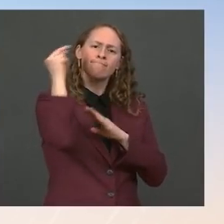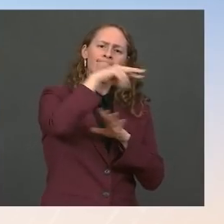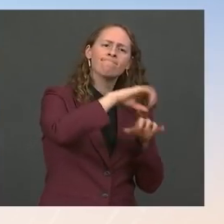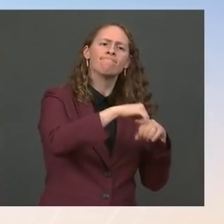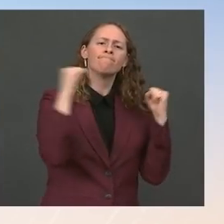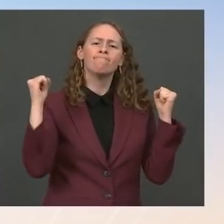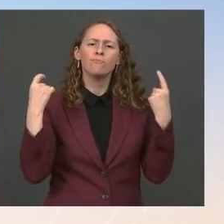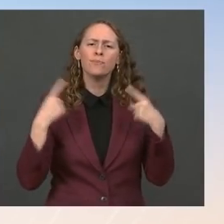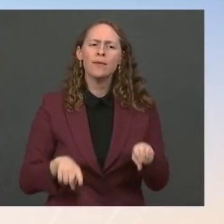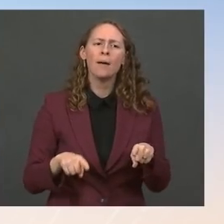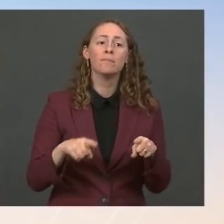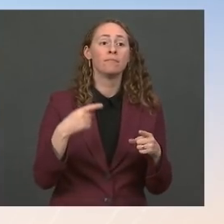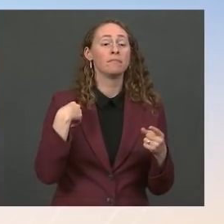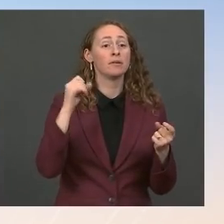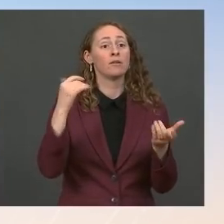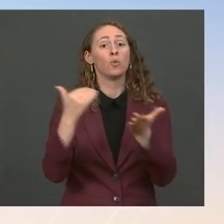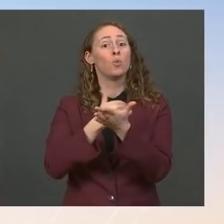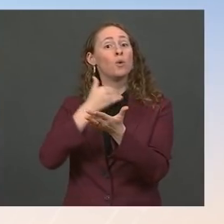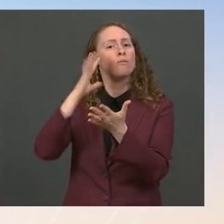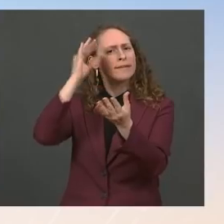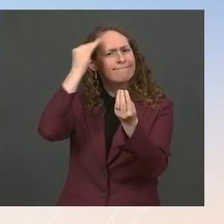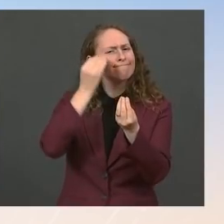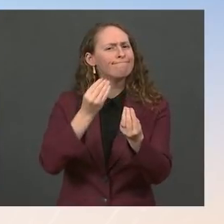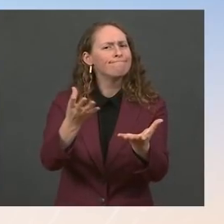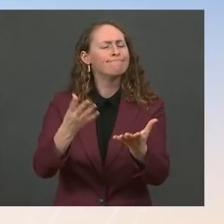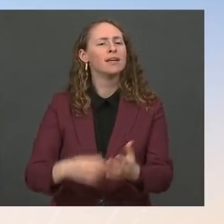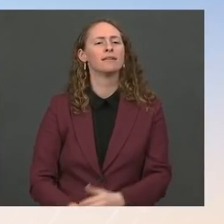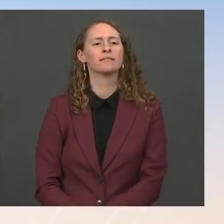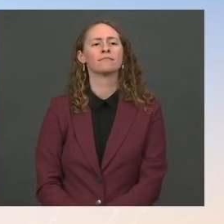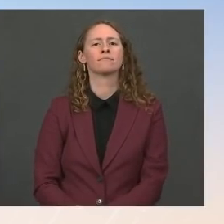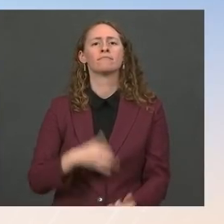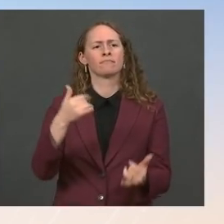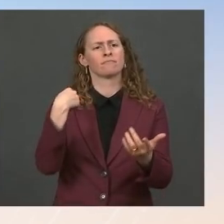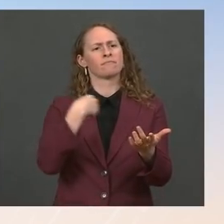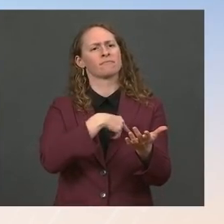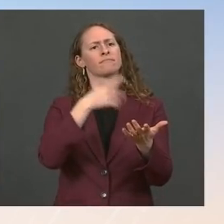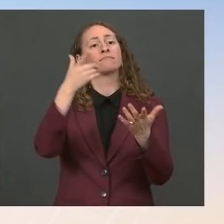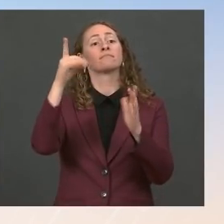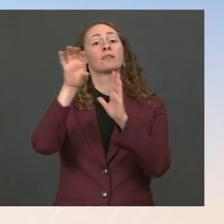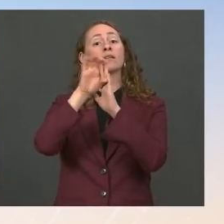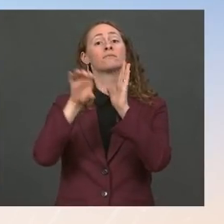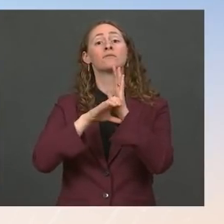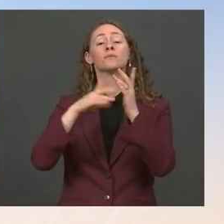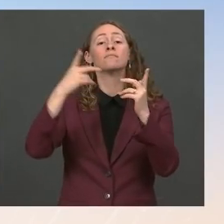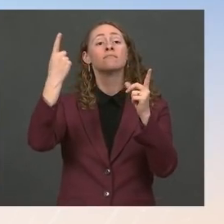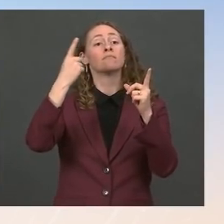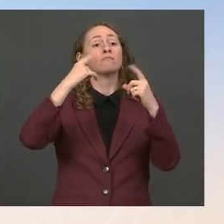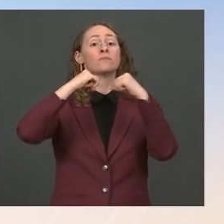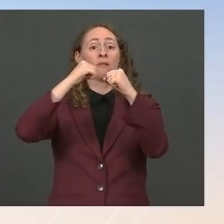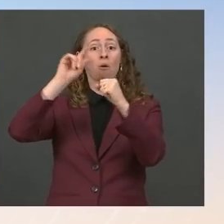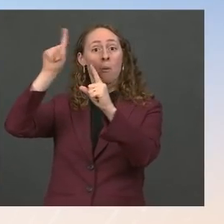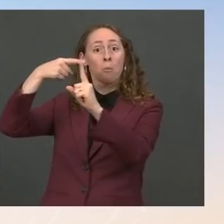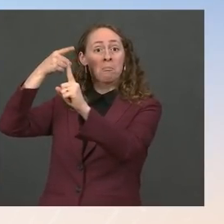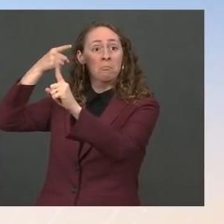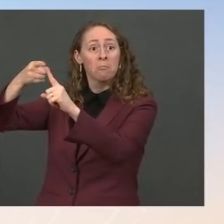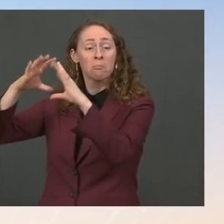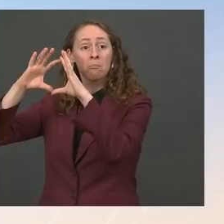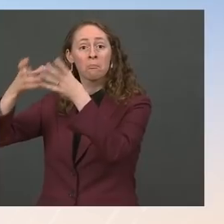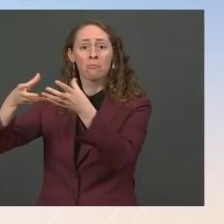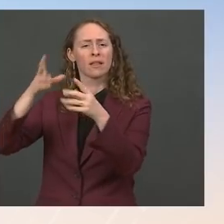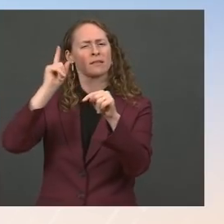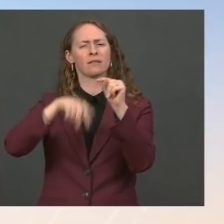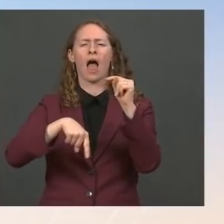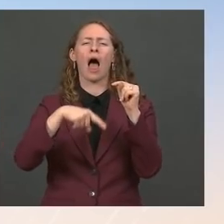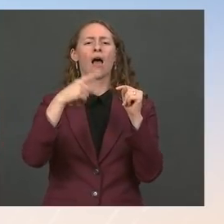our legal team has made evaluations, the constitutional protections of executive privilege should not be used to shield information that reflects a clear